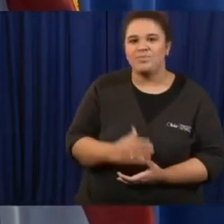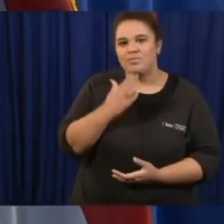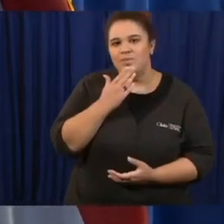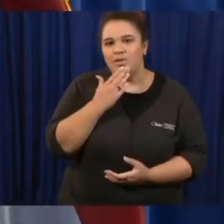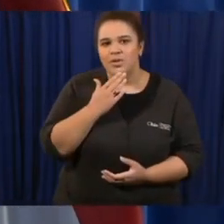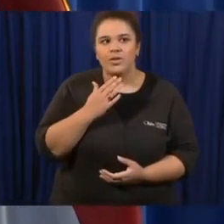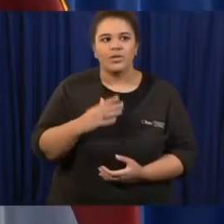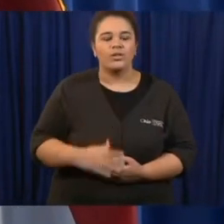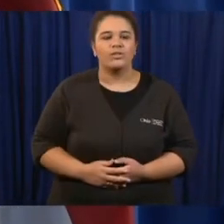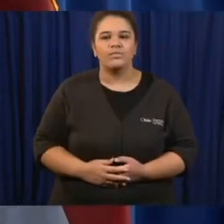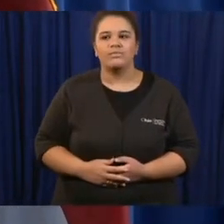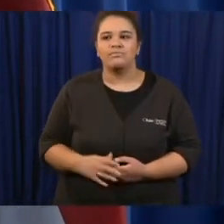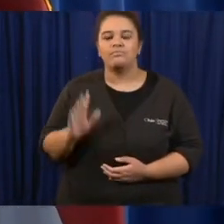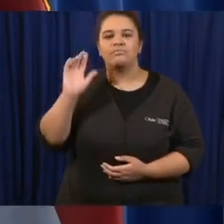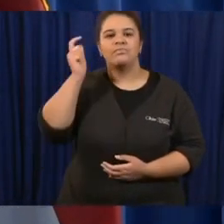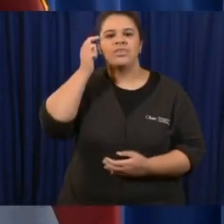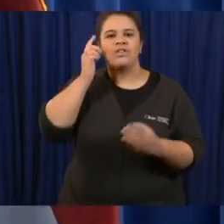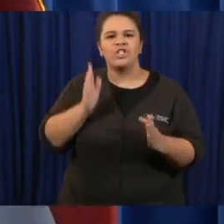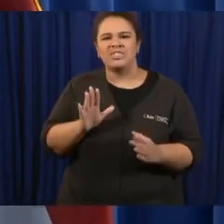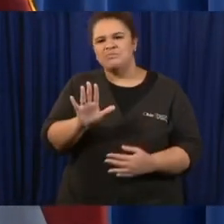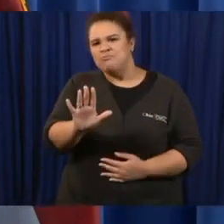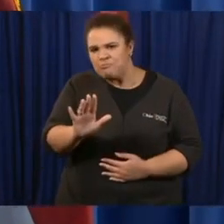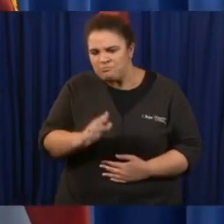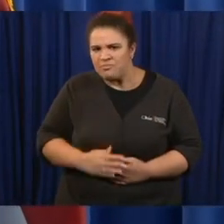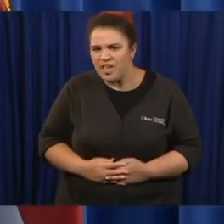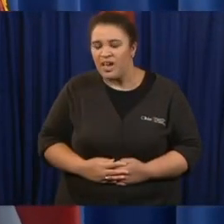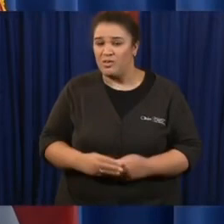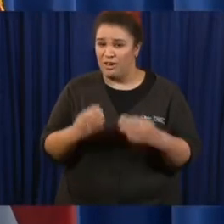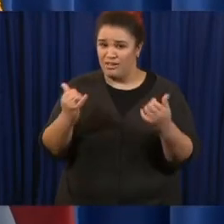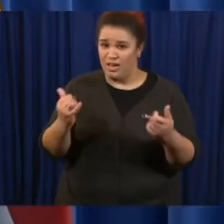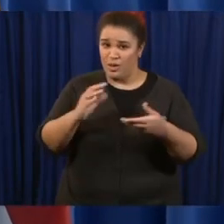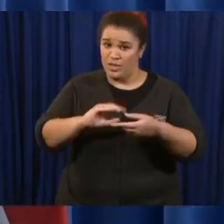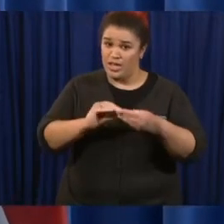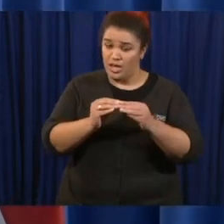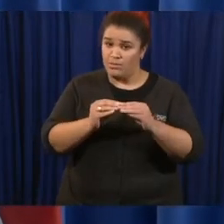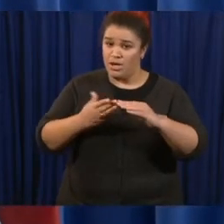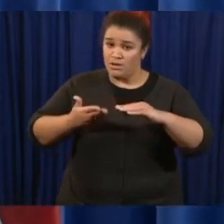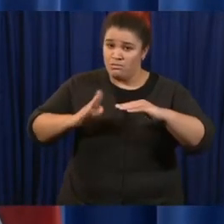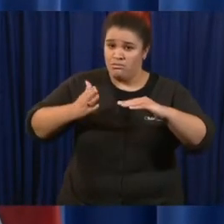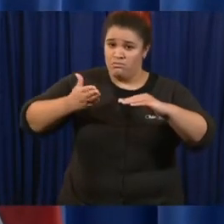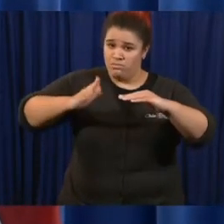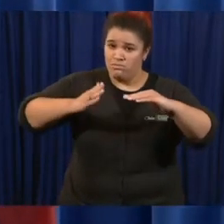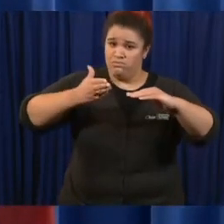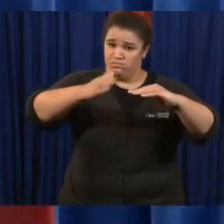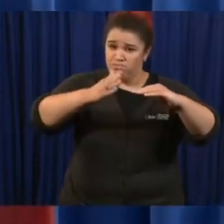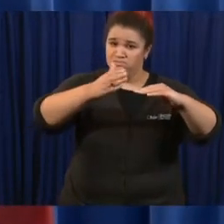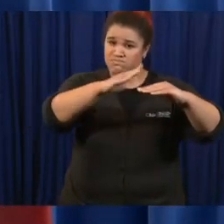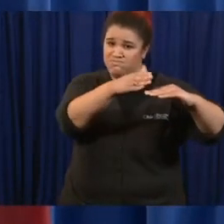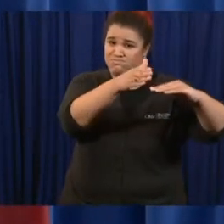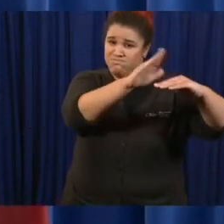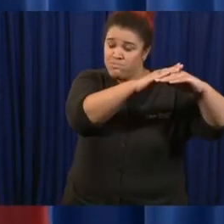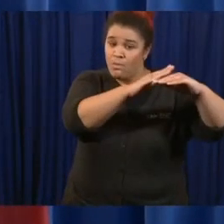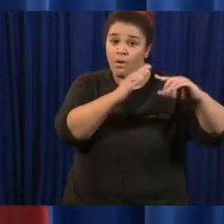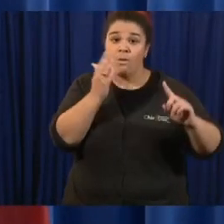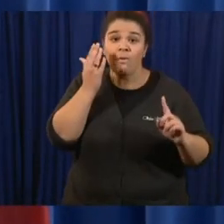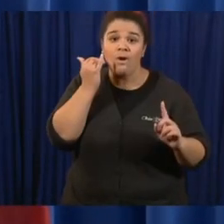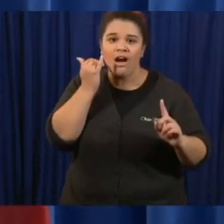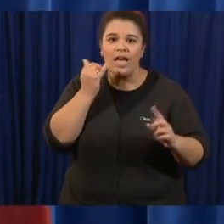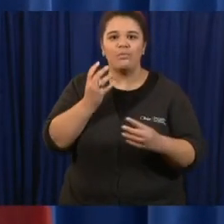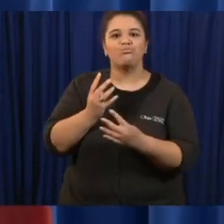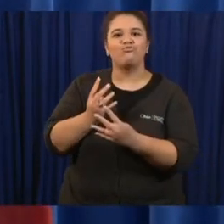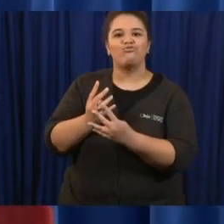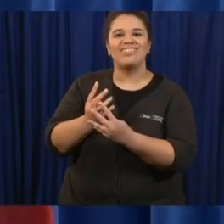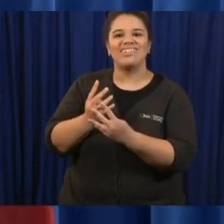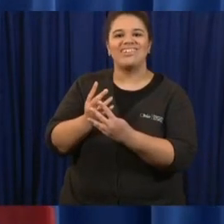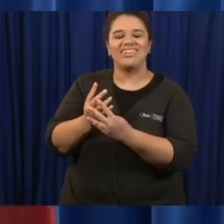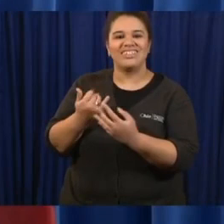The reason you're seeing the numbers dramatically go up is because of the prison. So those numbers are going